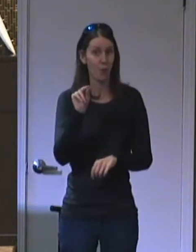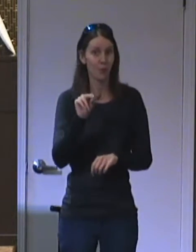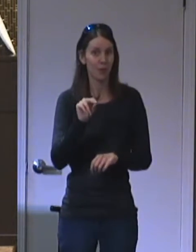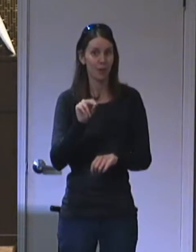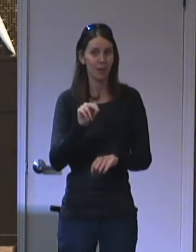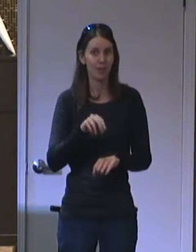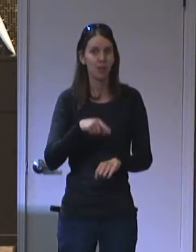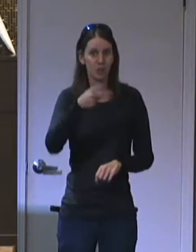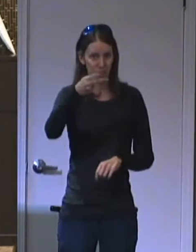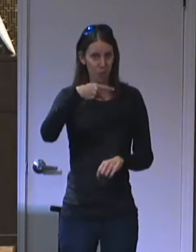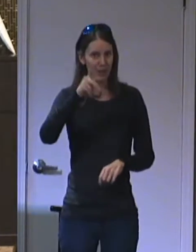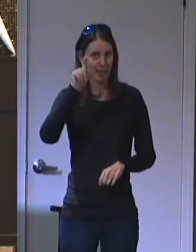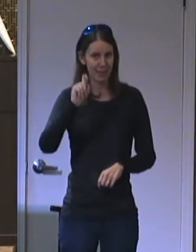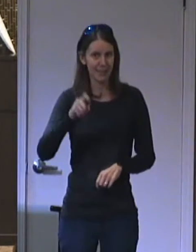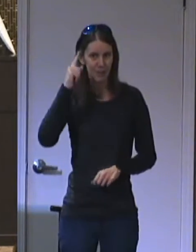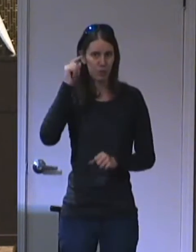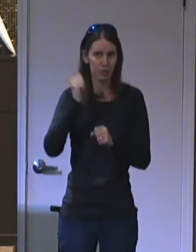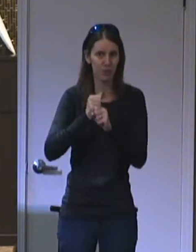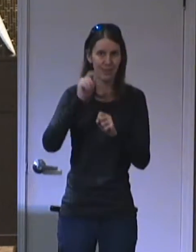We just have to trust Him.